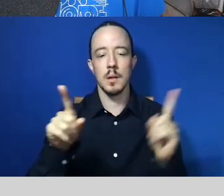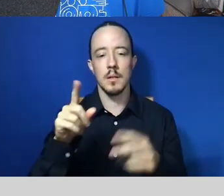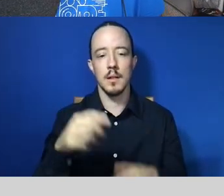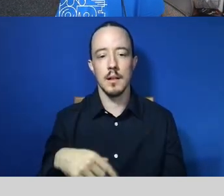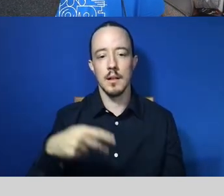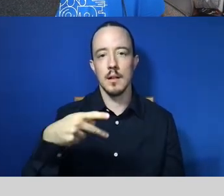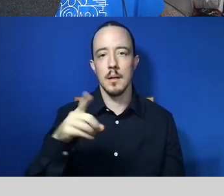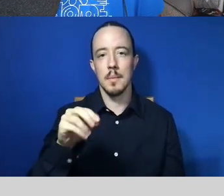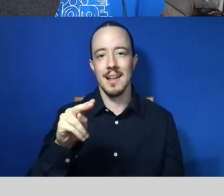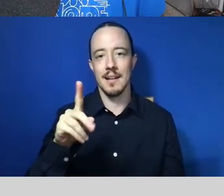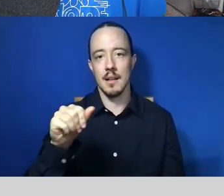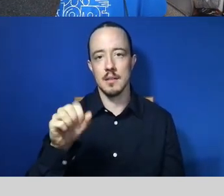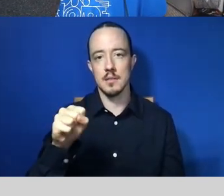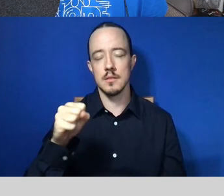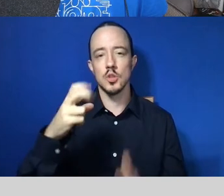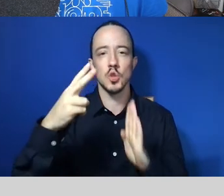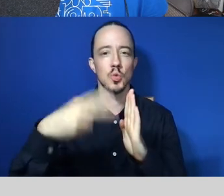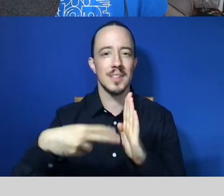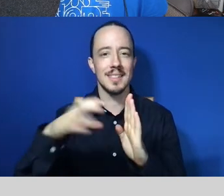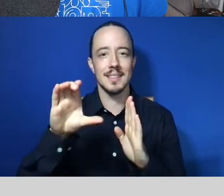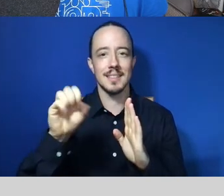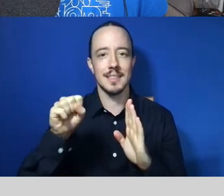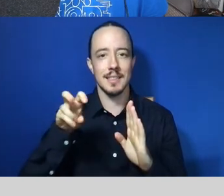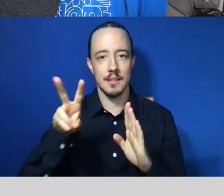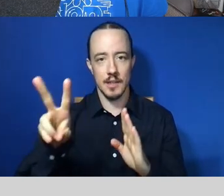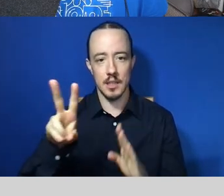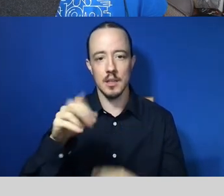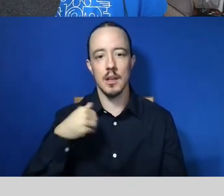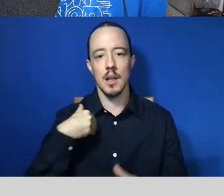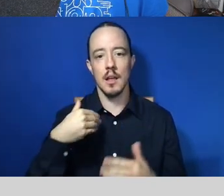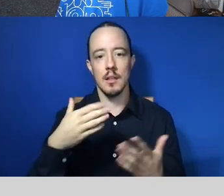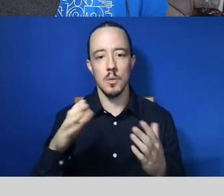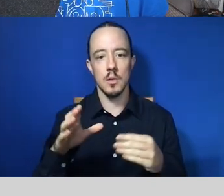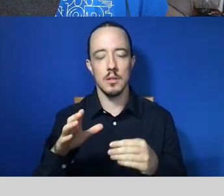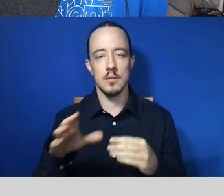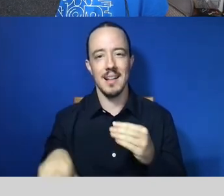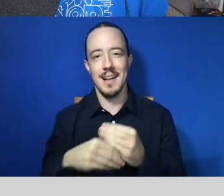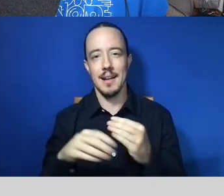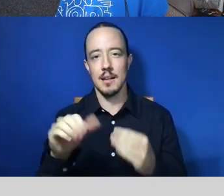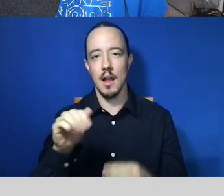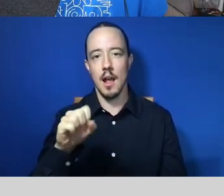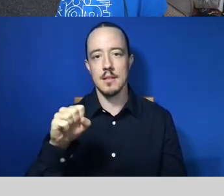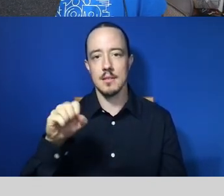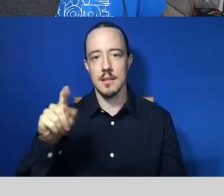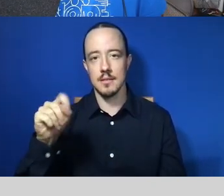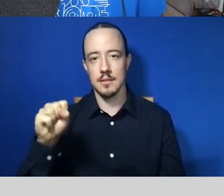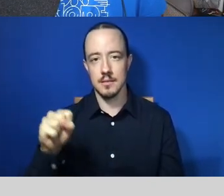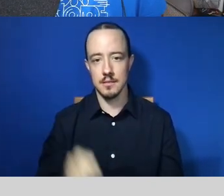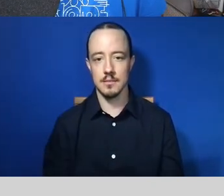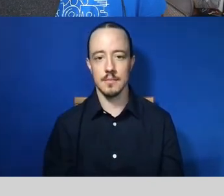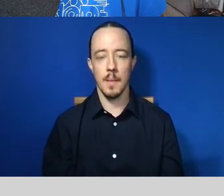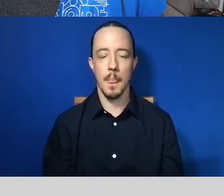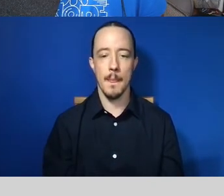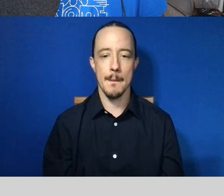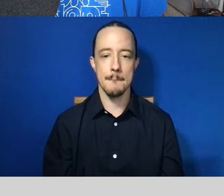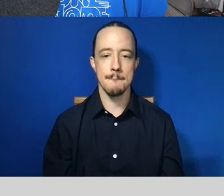be pandas read CSV, and we'll do assets.